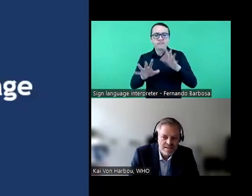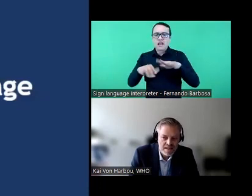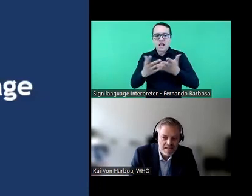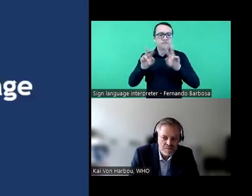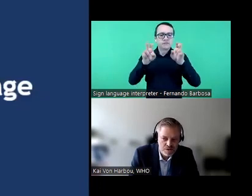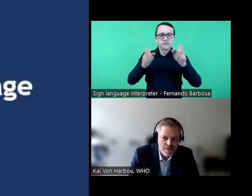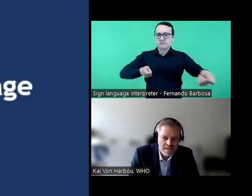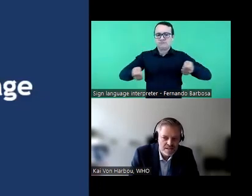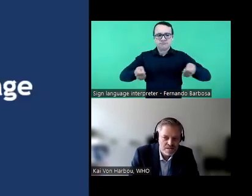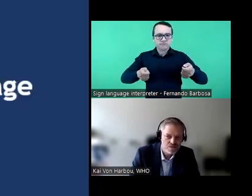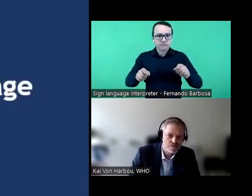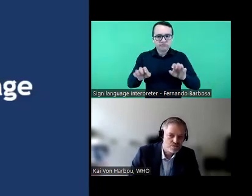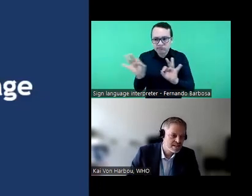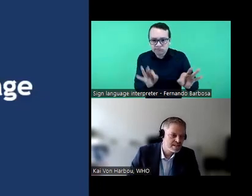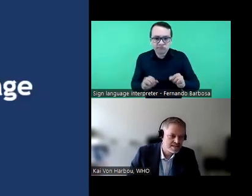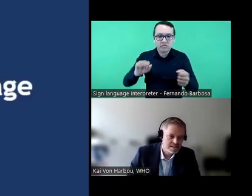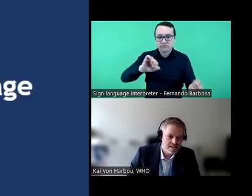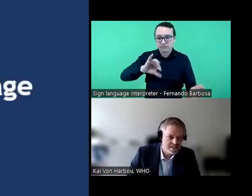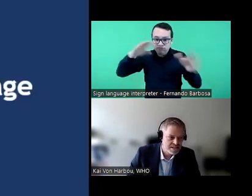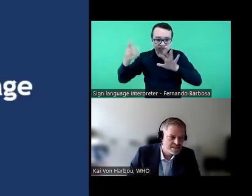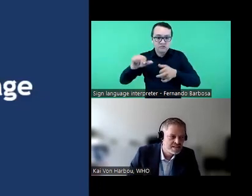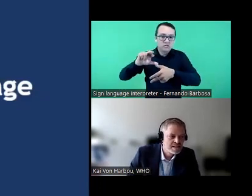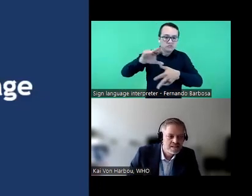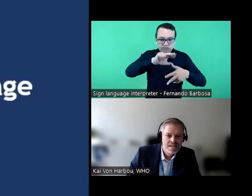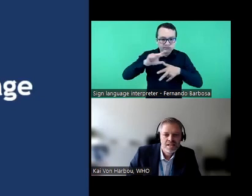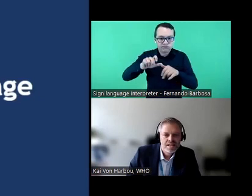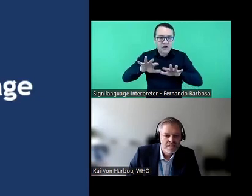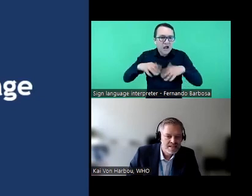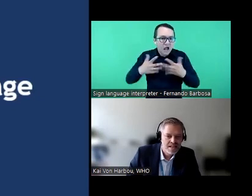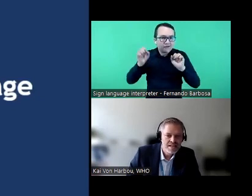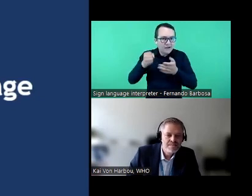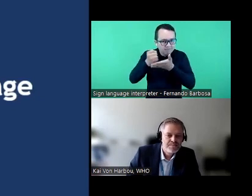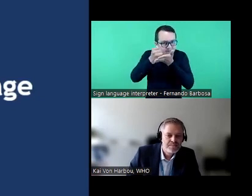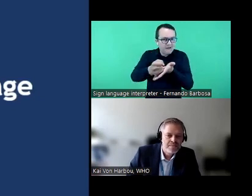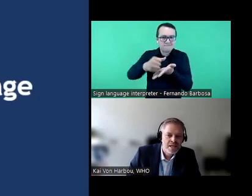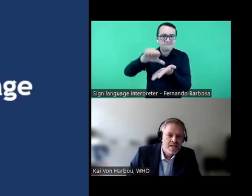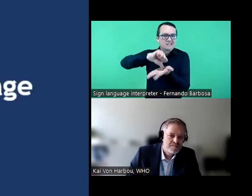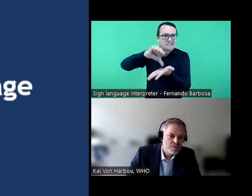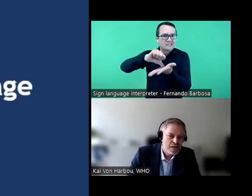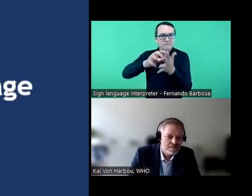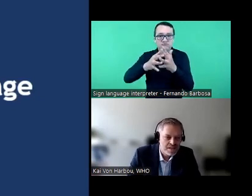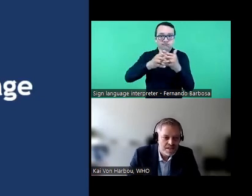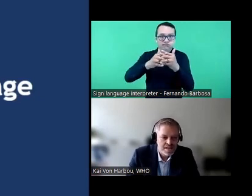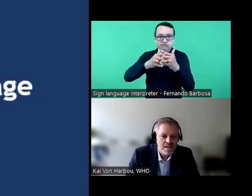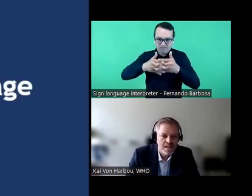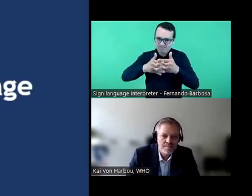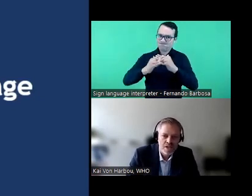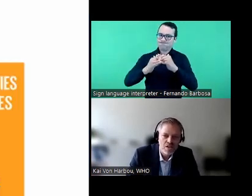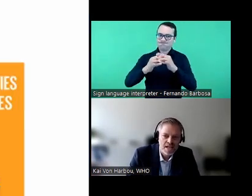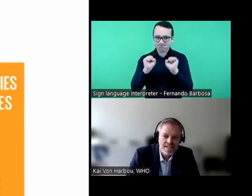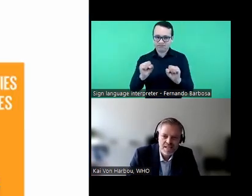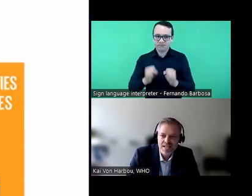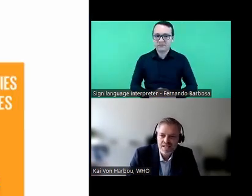whole of society approach related to resilient cities. Next slide. And by way of